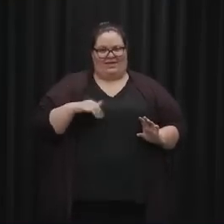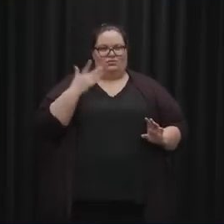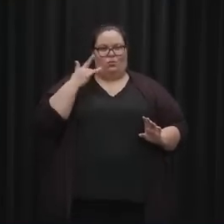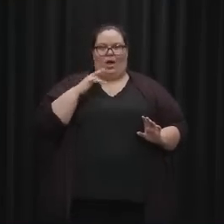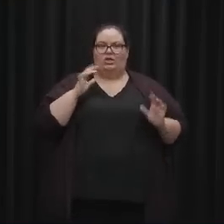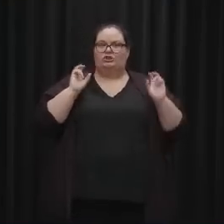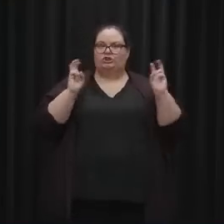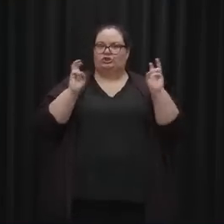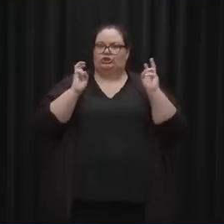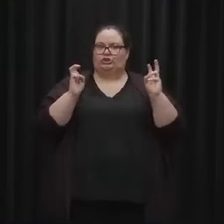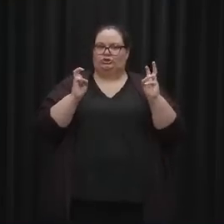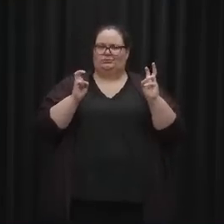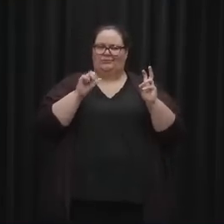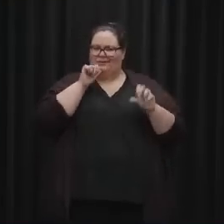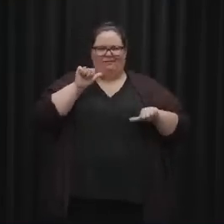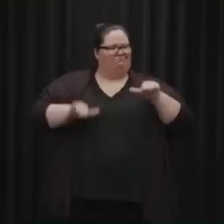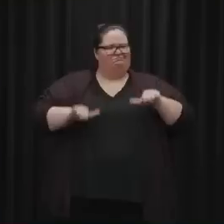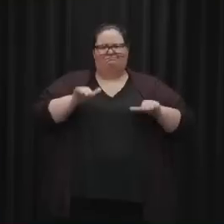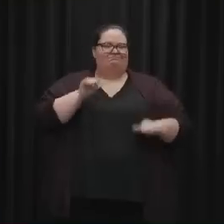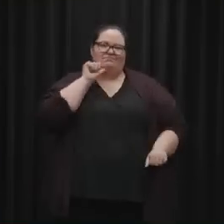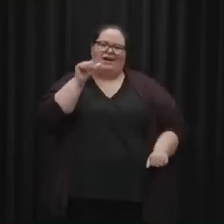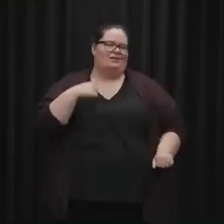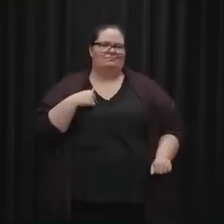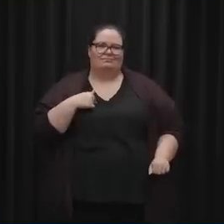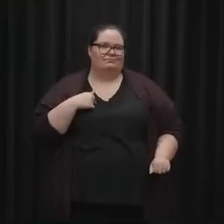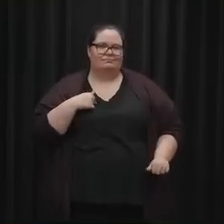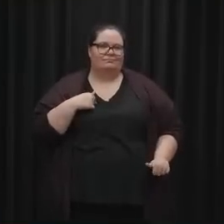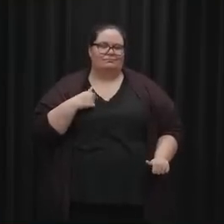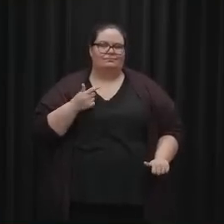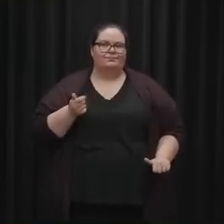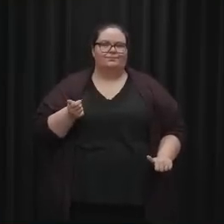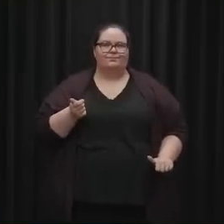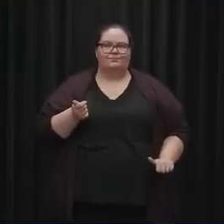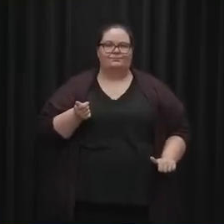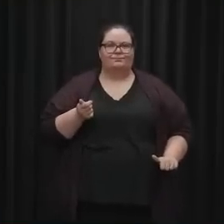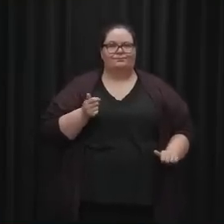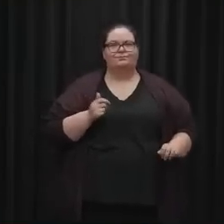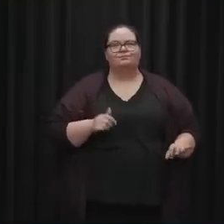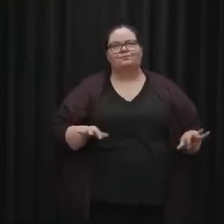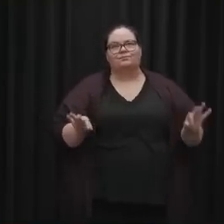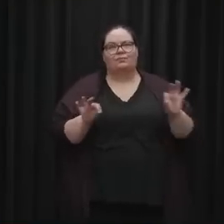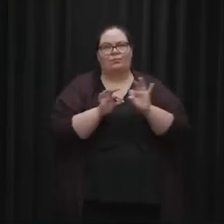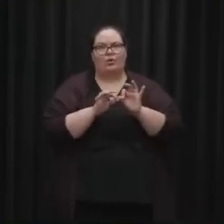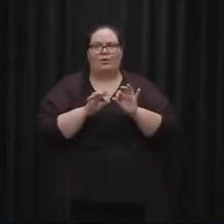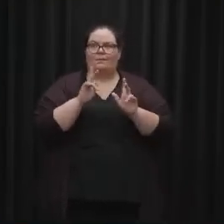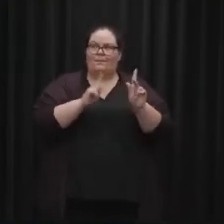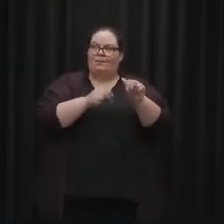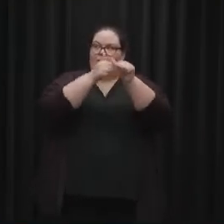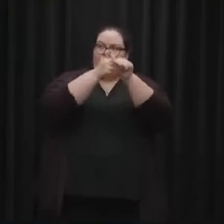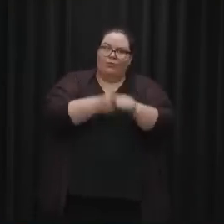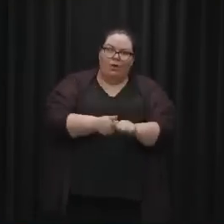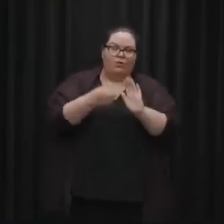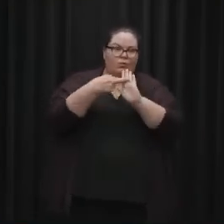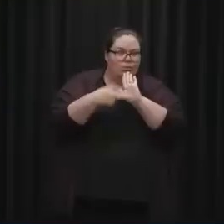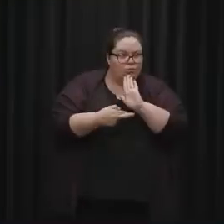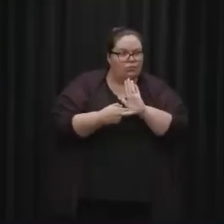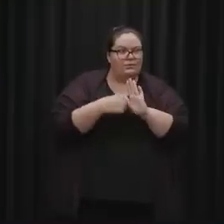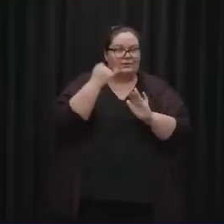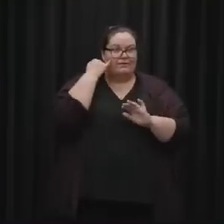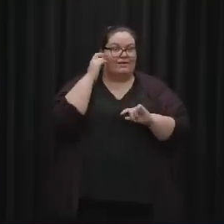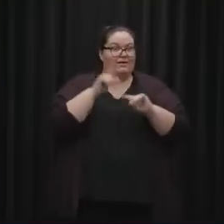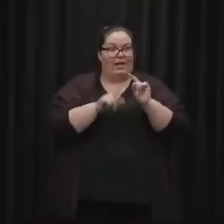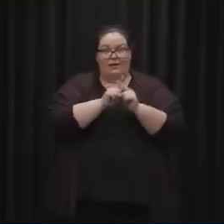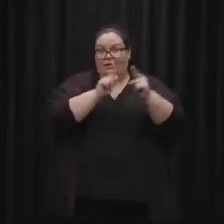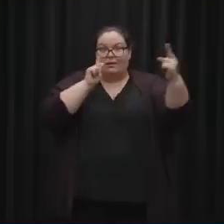reason is as we roll this out, it's kind of like we got to make sure we continue to be coherent about using masks and